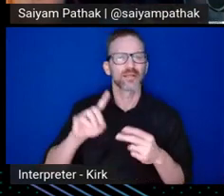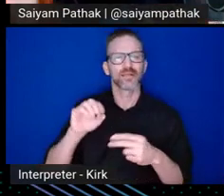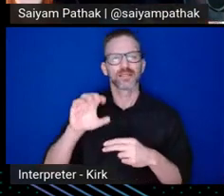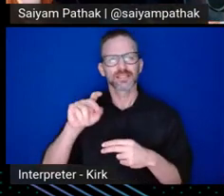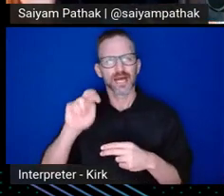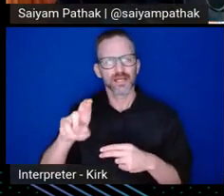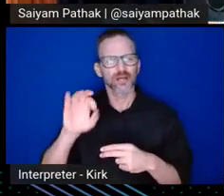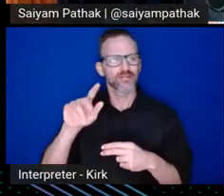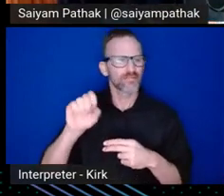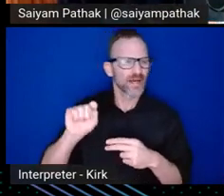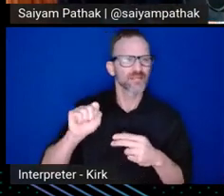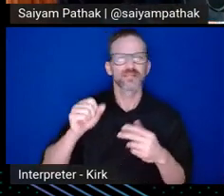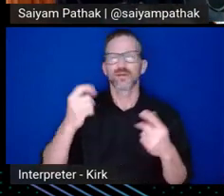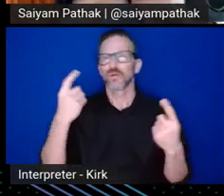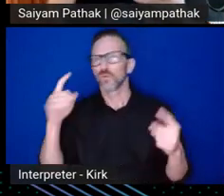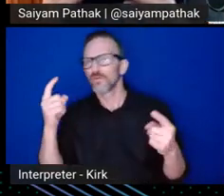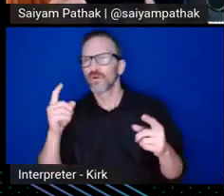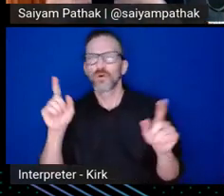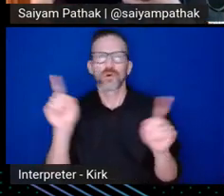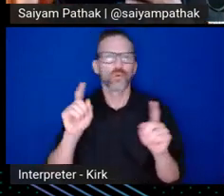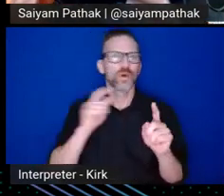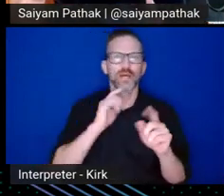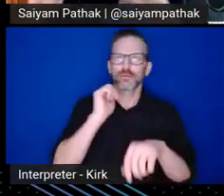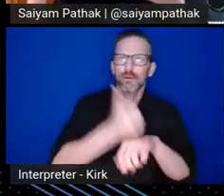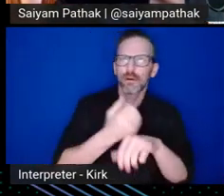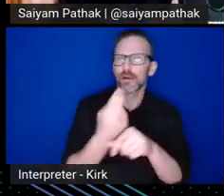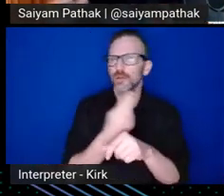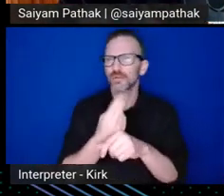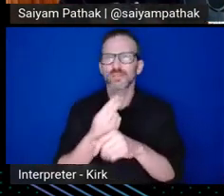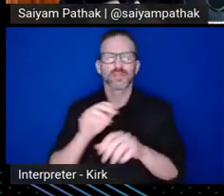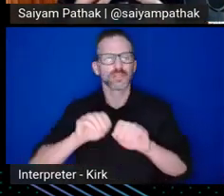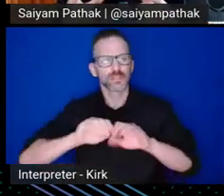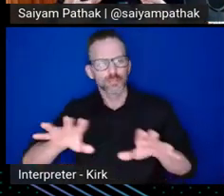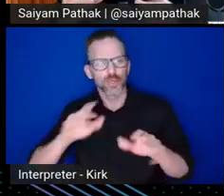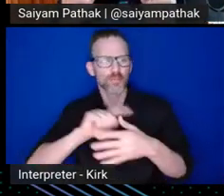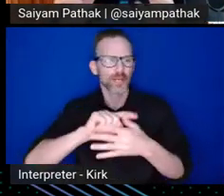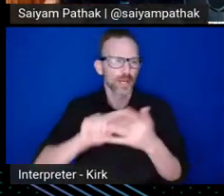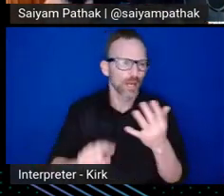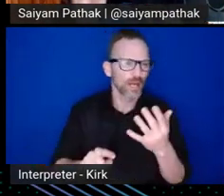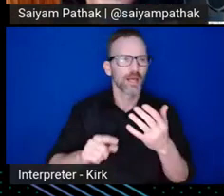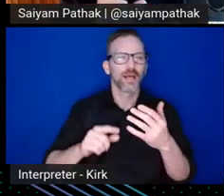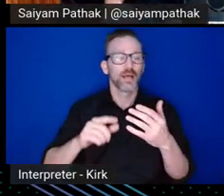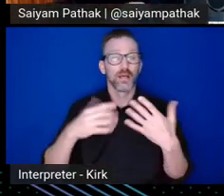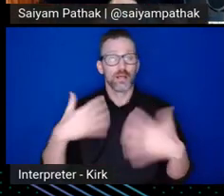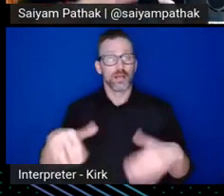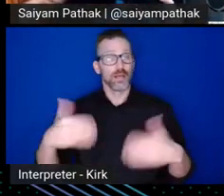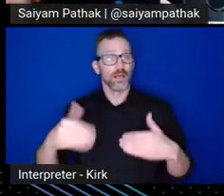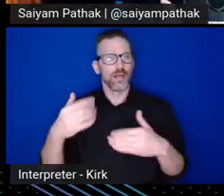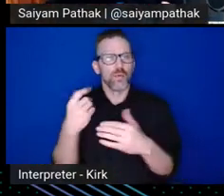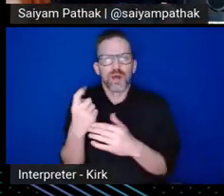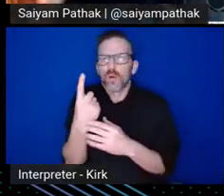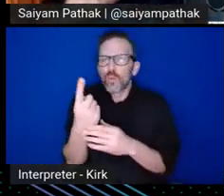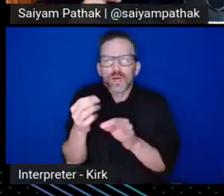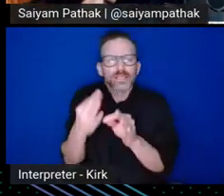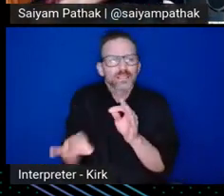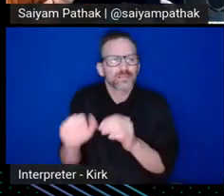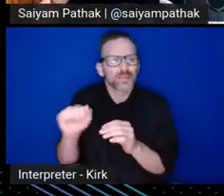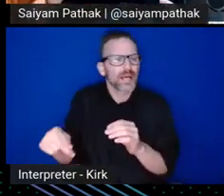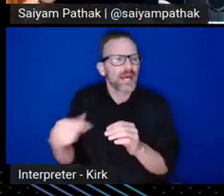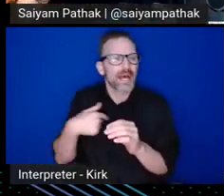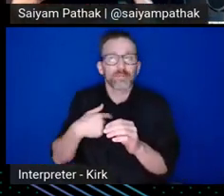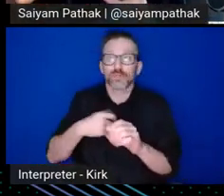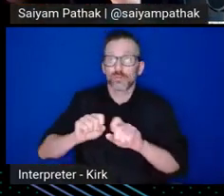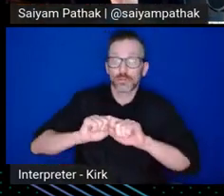and all that fancy stuff, how to create a deployment, stateful set, service, just to get a simple application deployed and exposed,